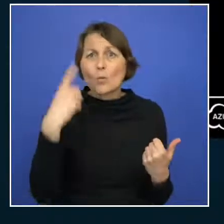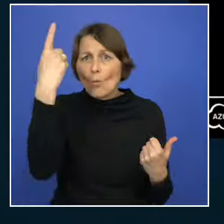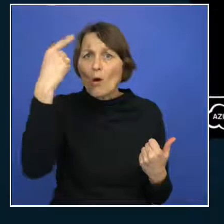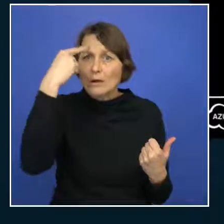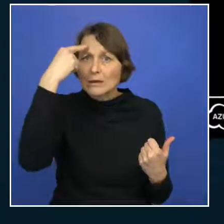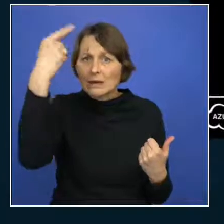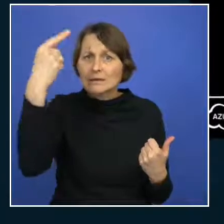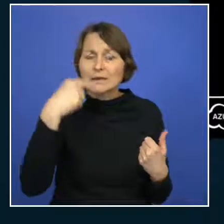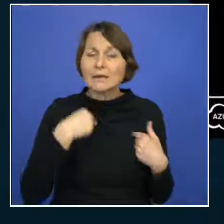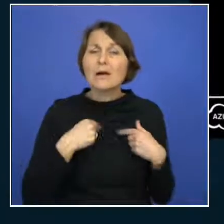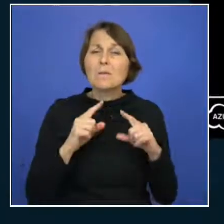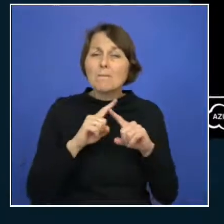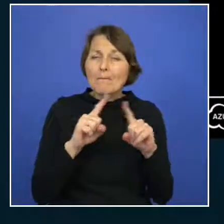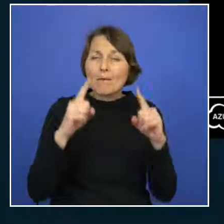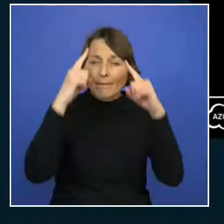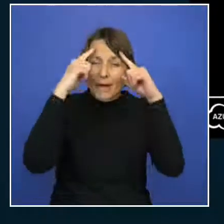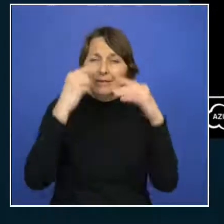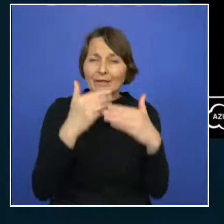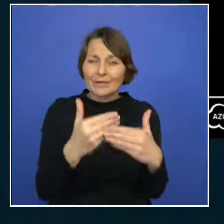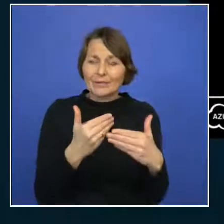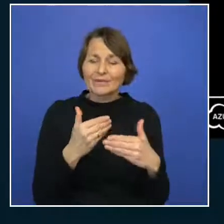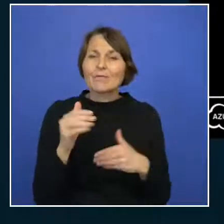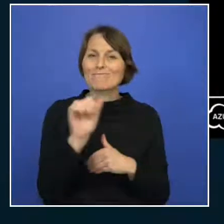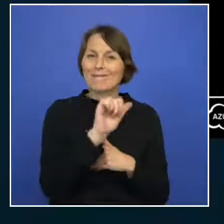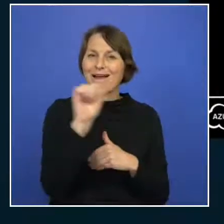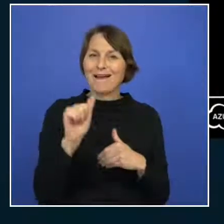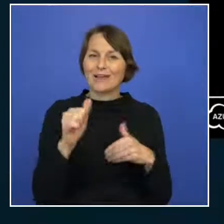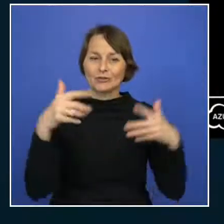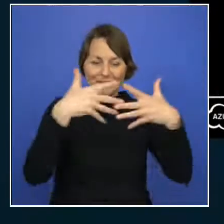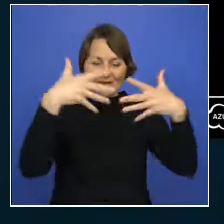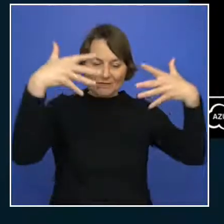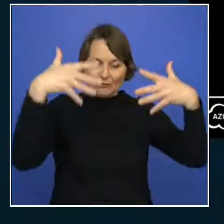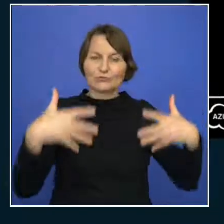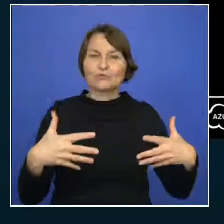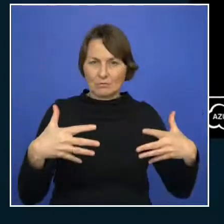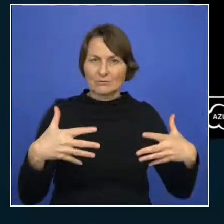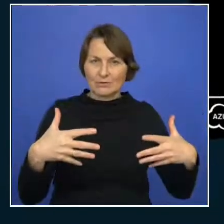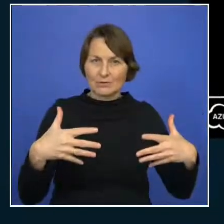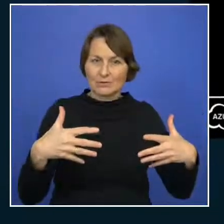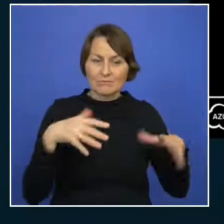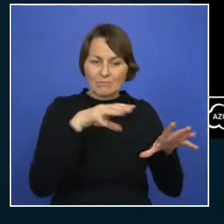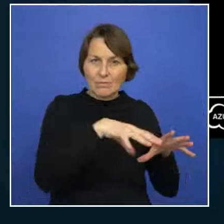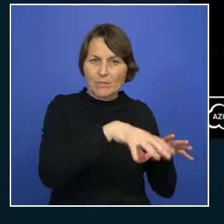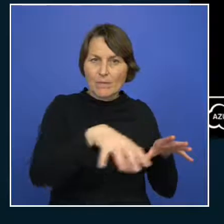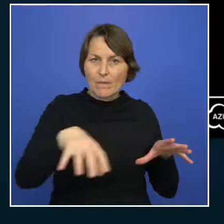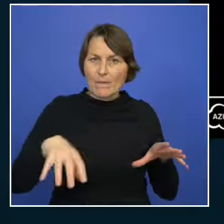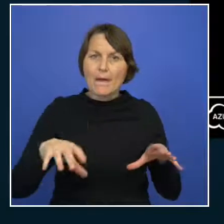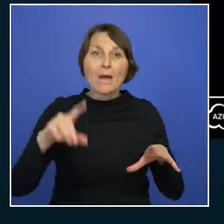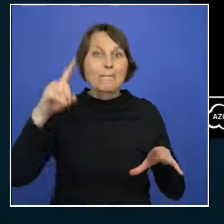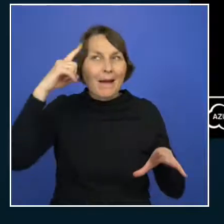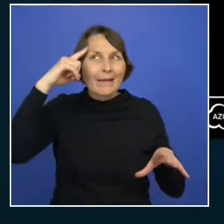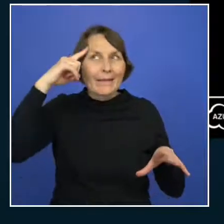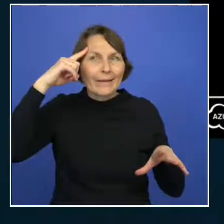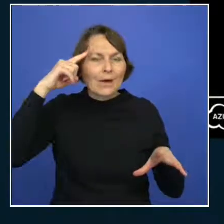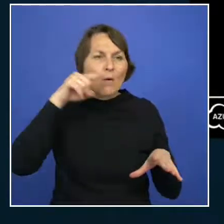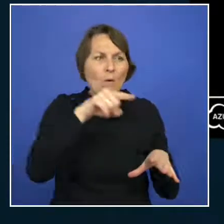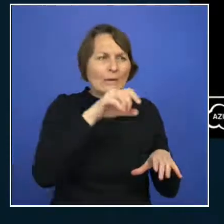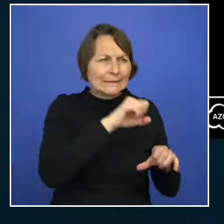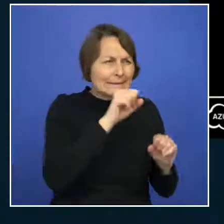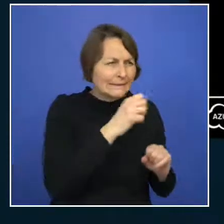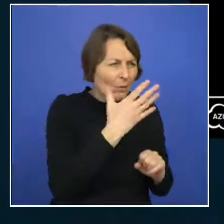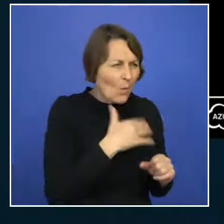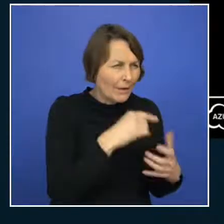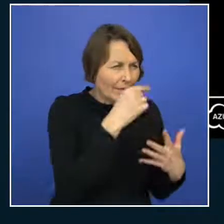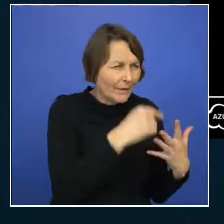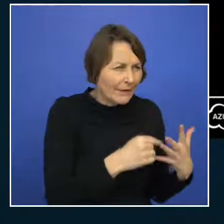need to create an Azure infrastructure, a cloud infrastructure based on what your system needs and what